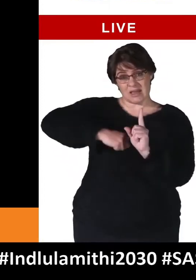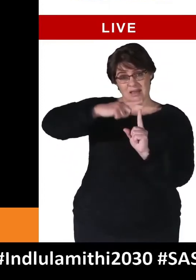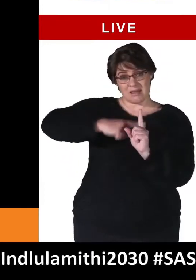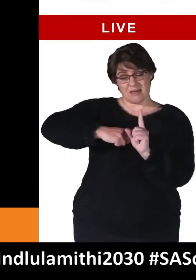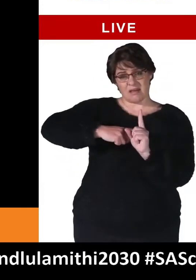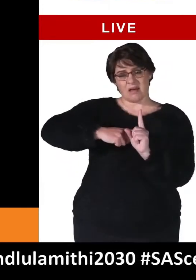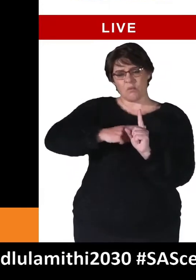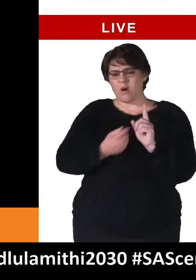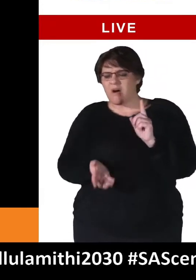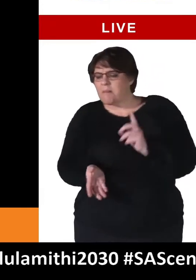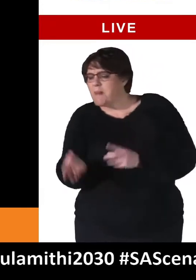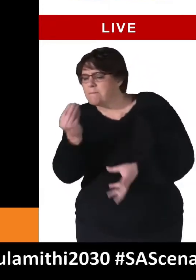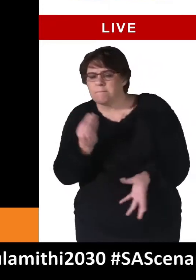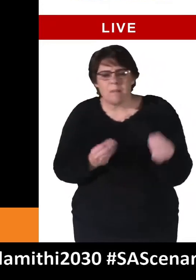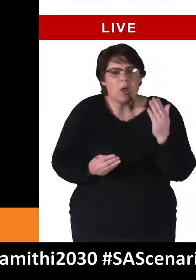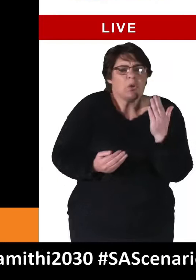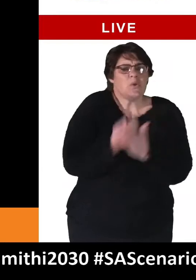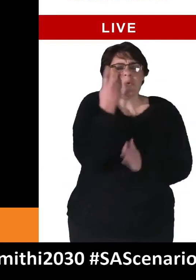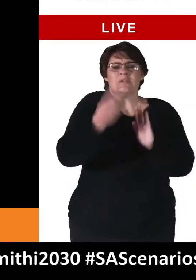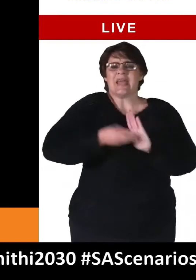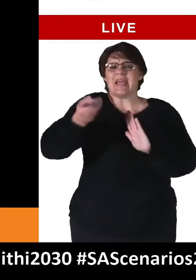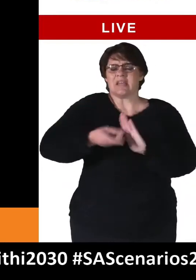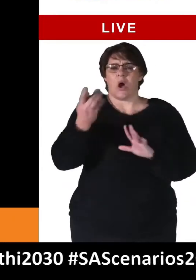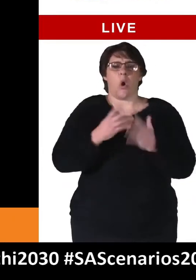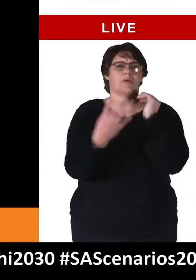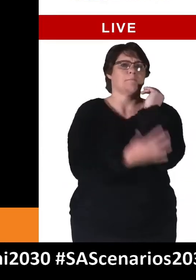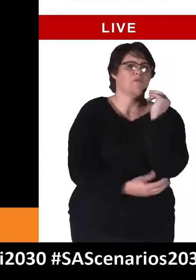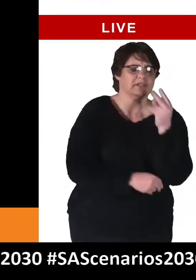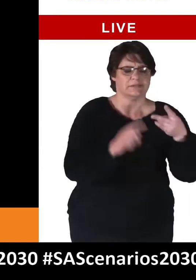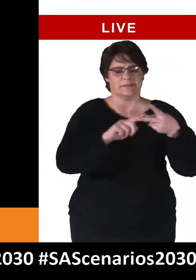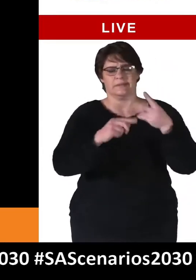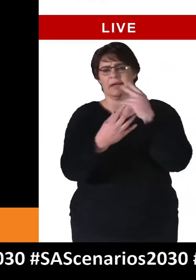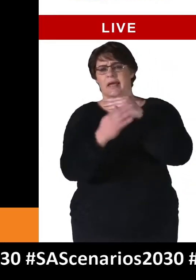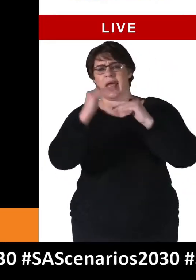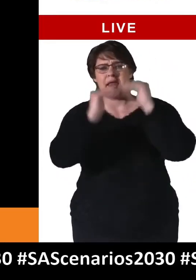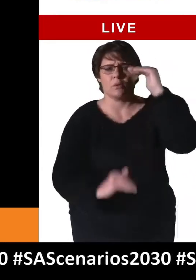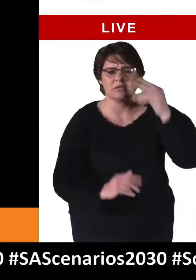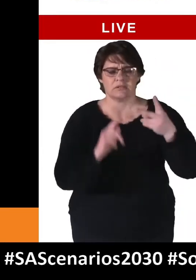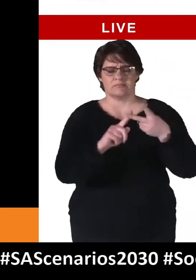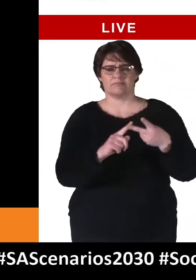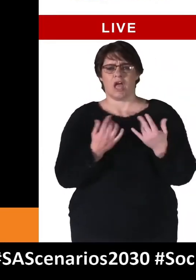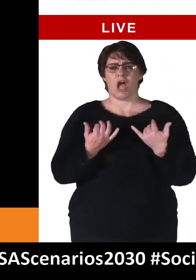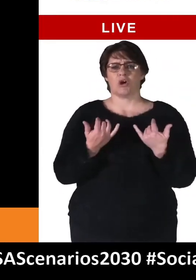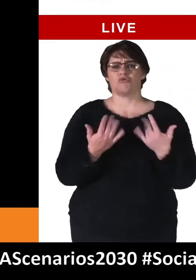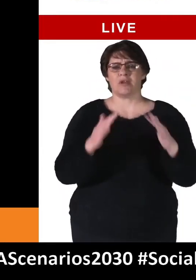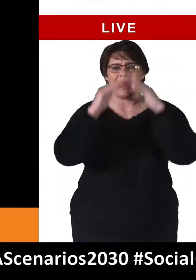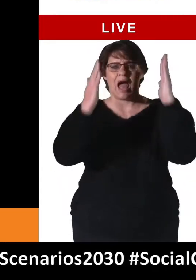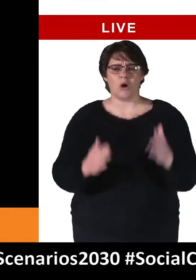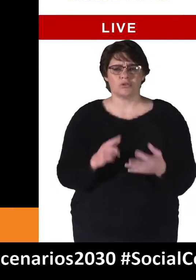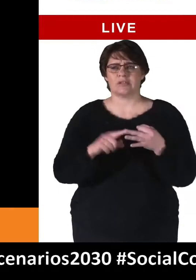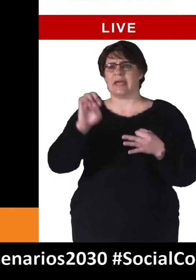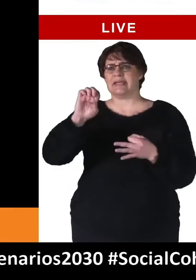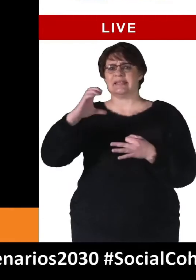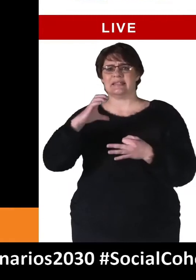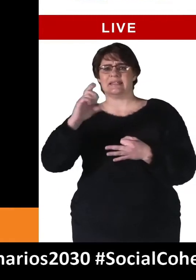to find new data on poverty, on inequality, on greenhouse gas emissions, on ECD